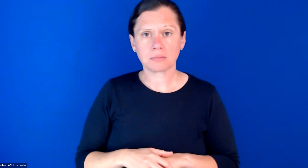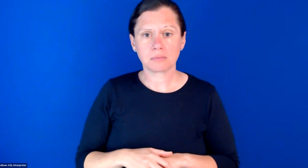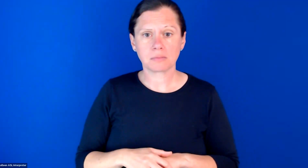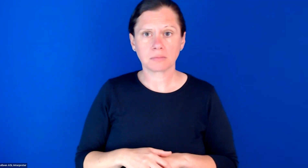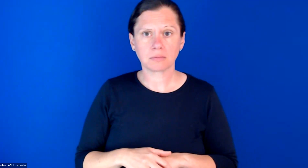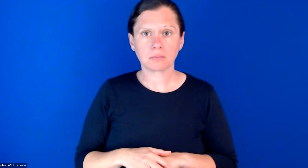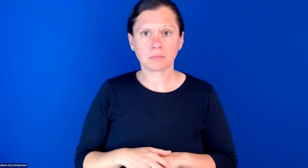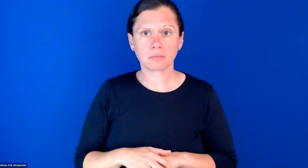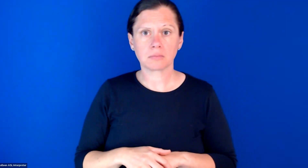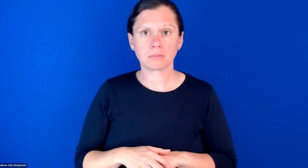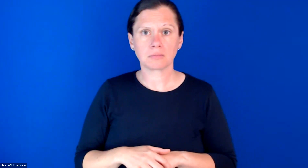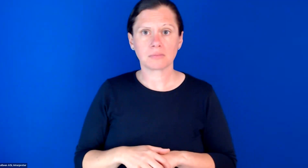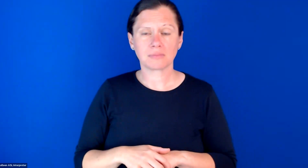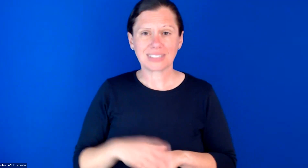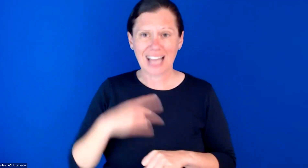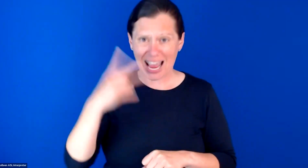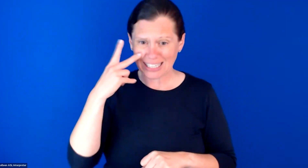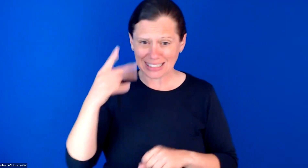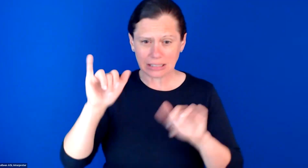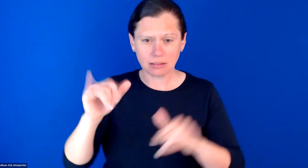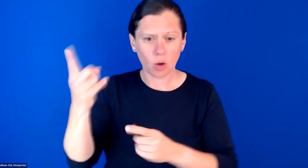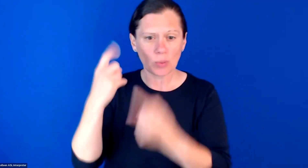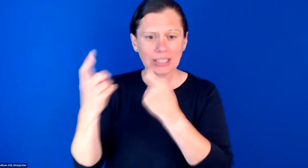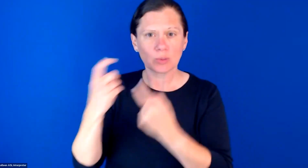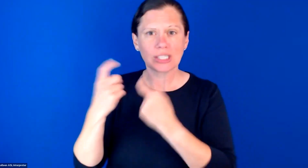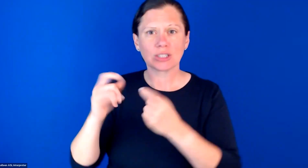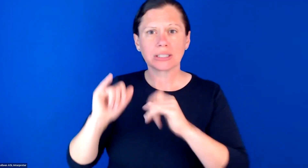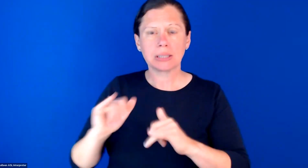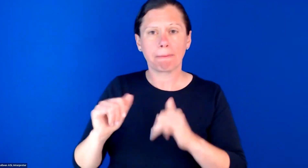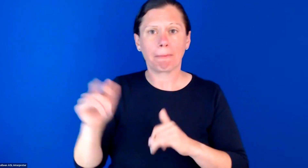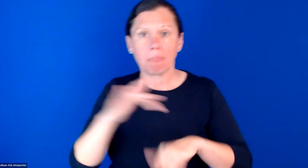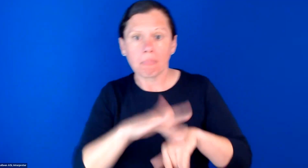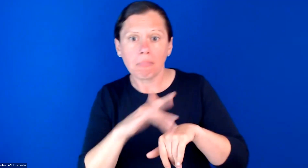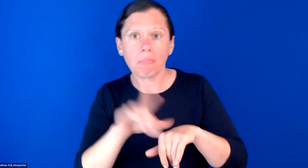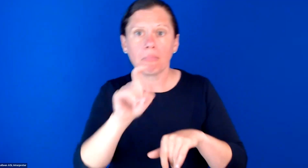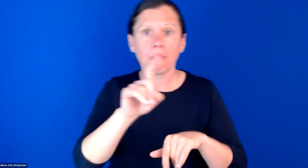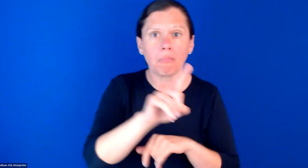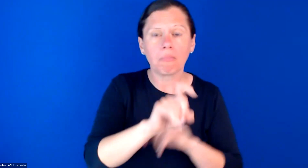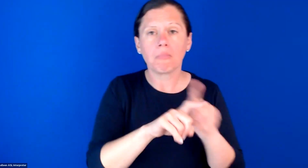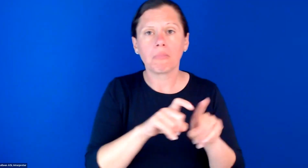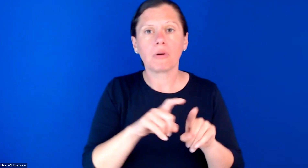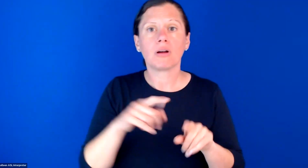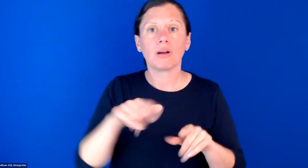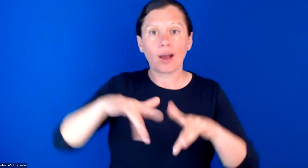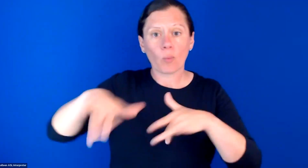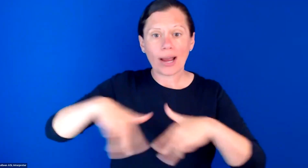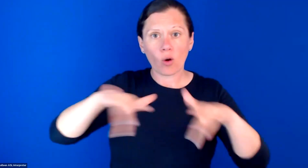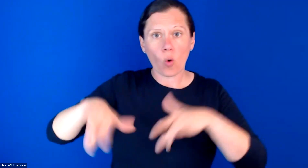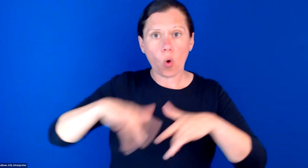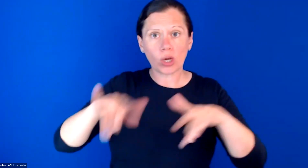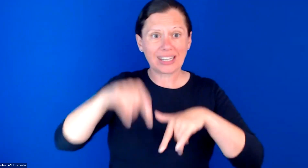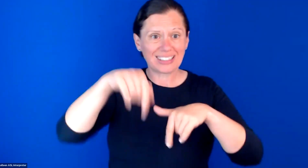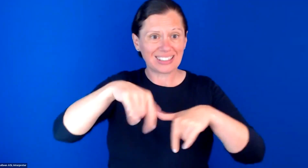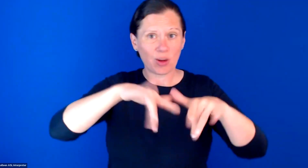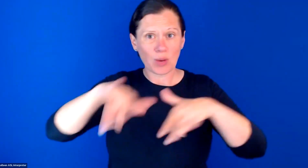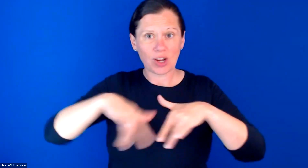a lot of questions about if the slides are available. The slides and the recording of this webinar will be available on our website this